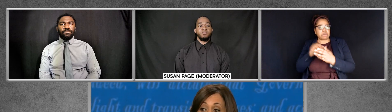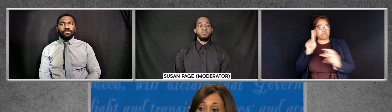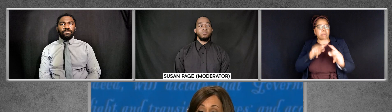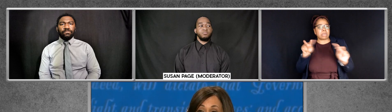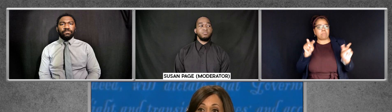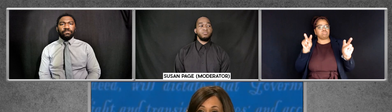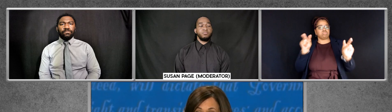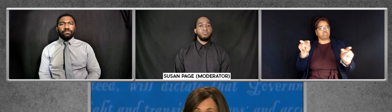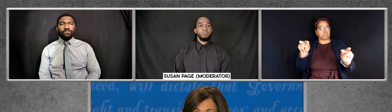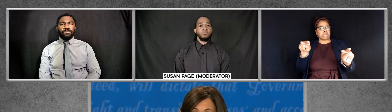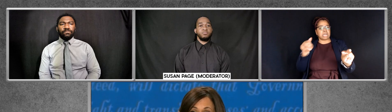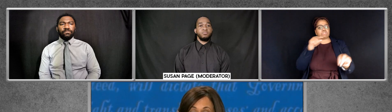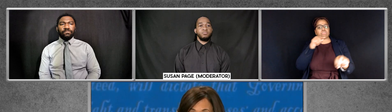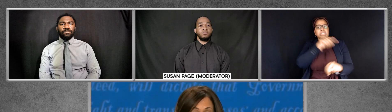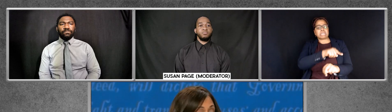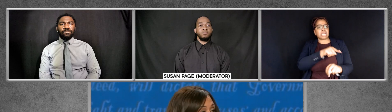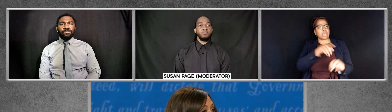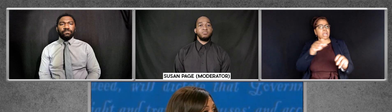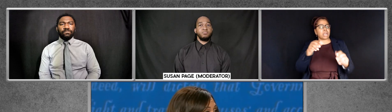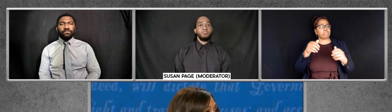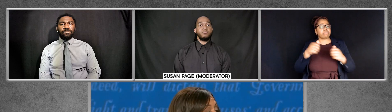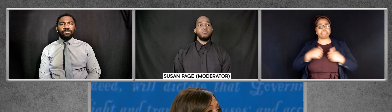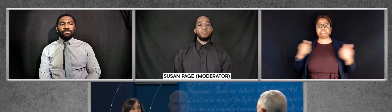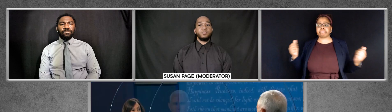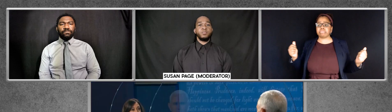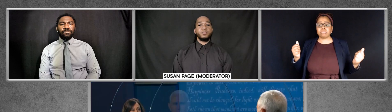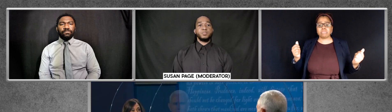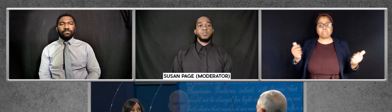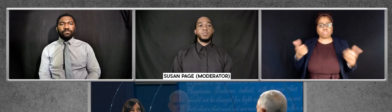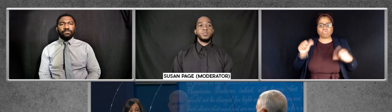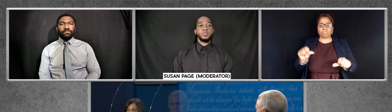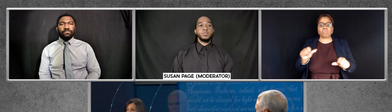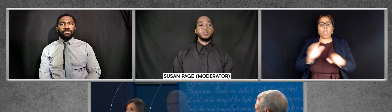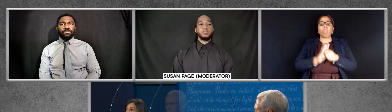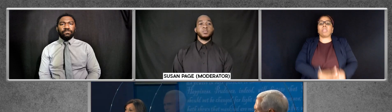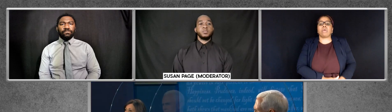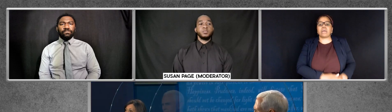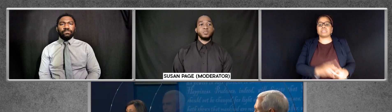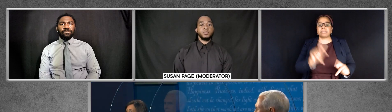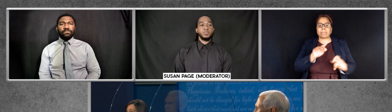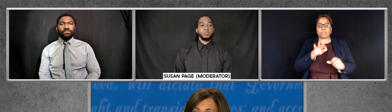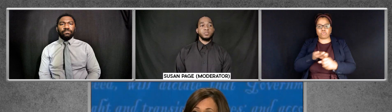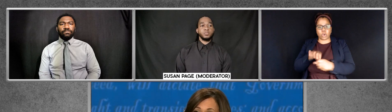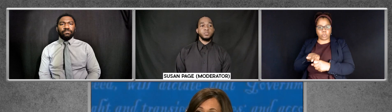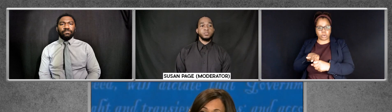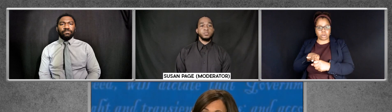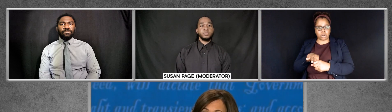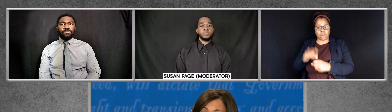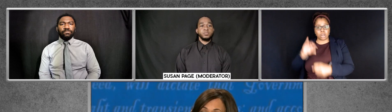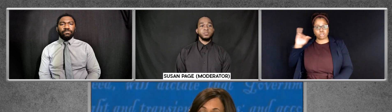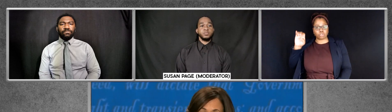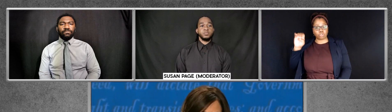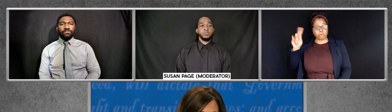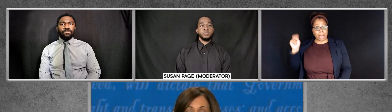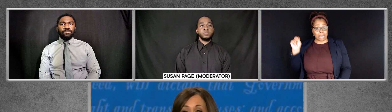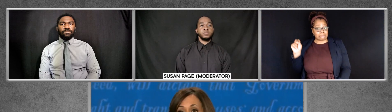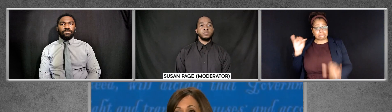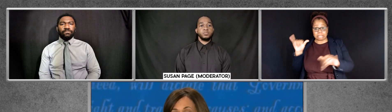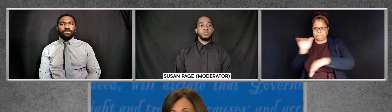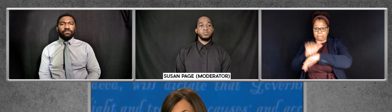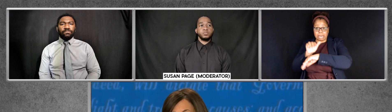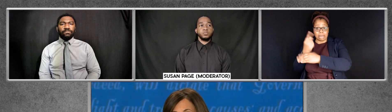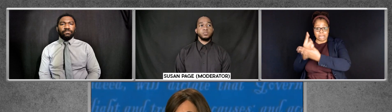he openly attempted to suppress the vote. Joe Biden, on the other hand, on that same debate stage, because